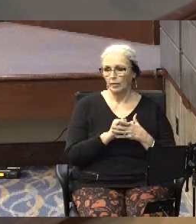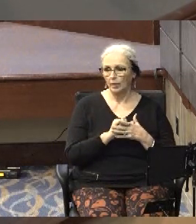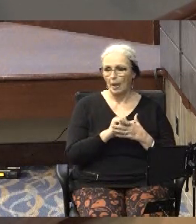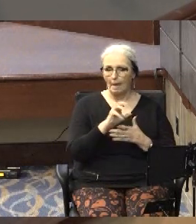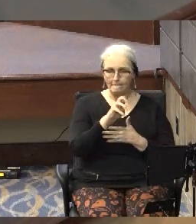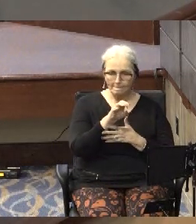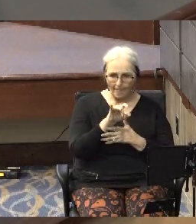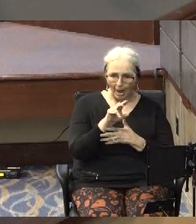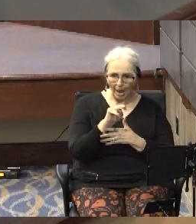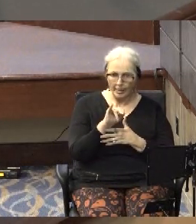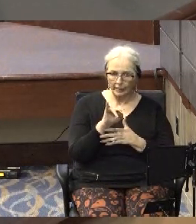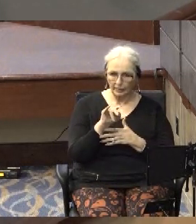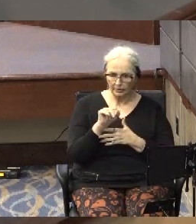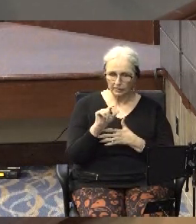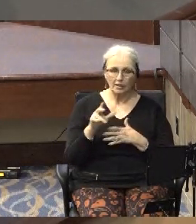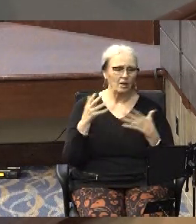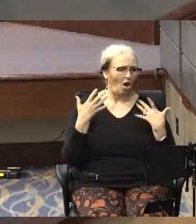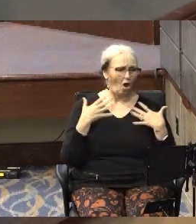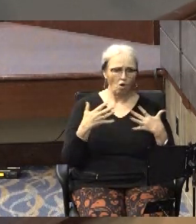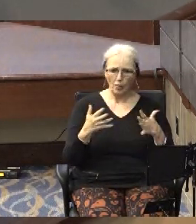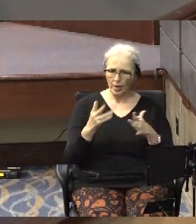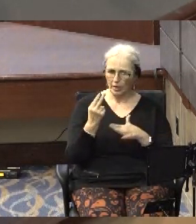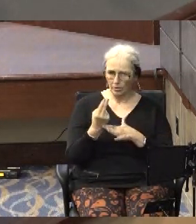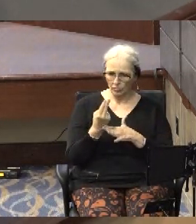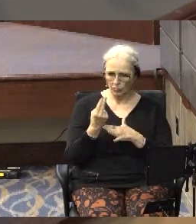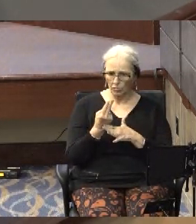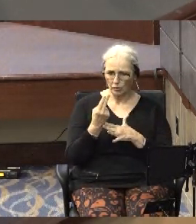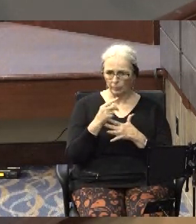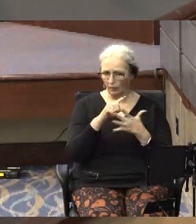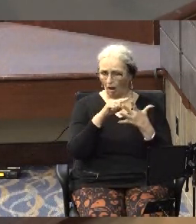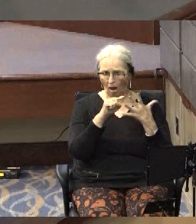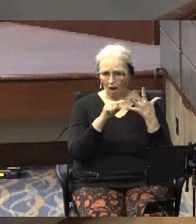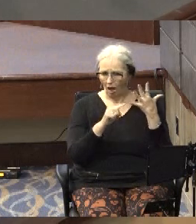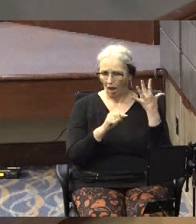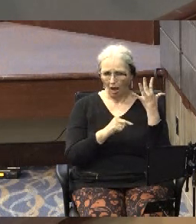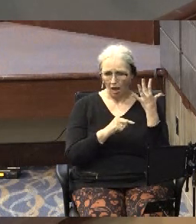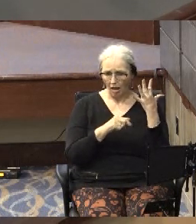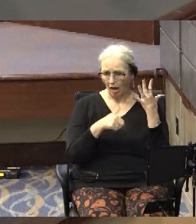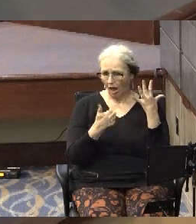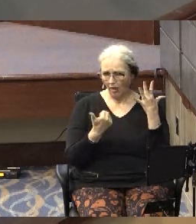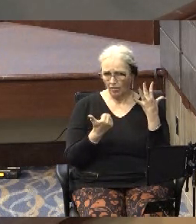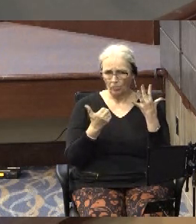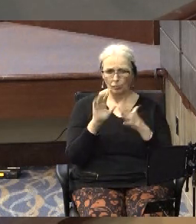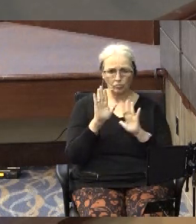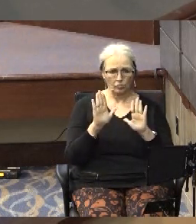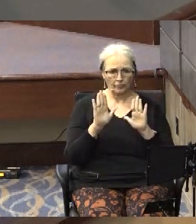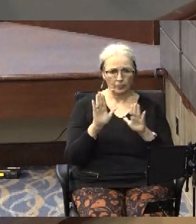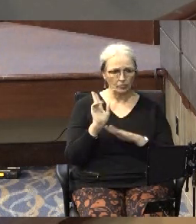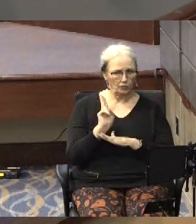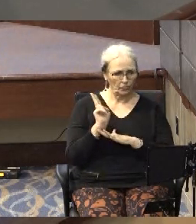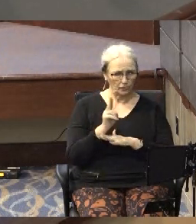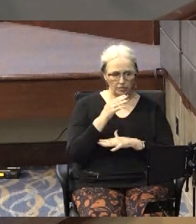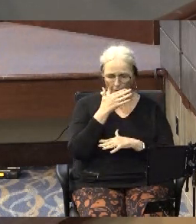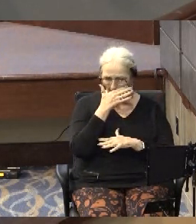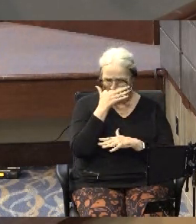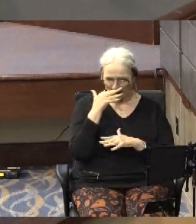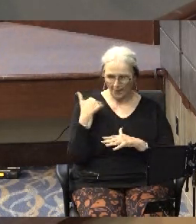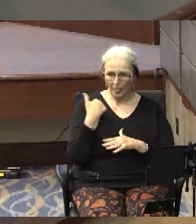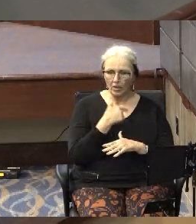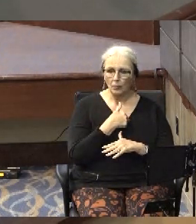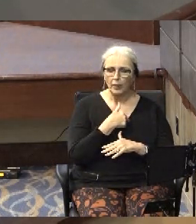extra mining, so it's already being able to be used for all these other wonderful uses. So we